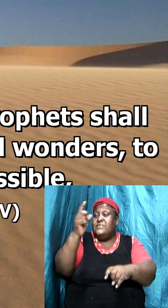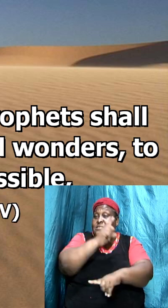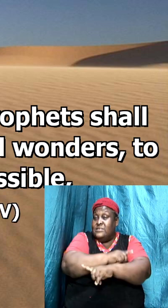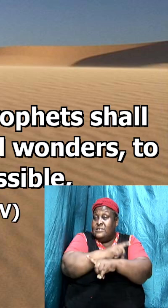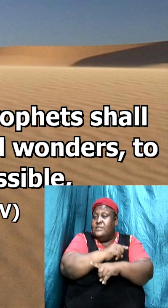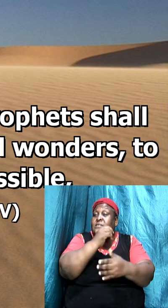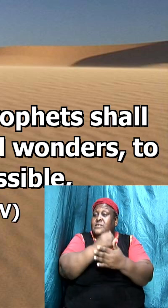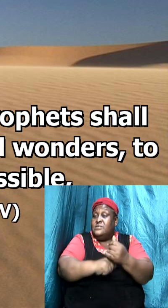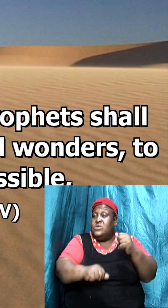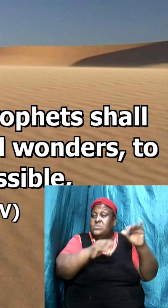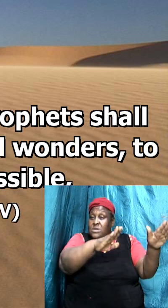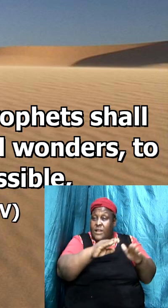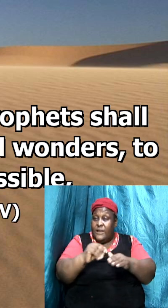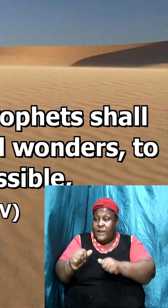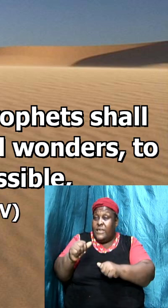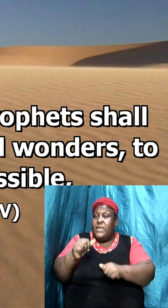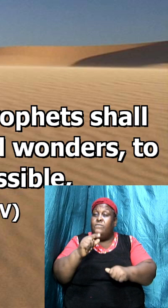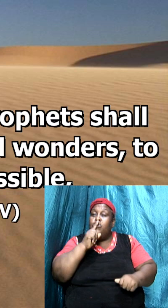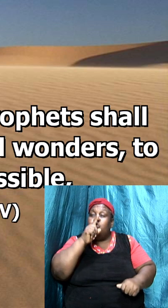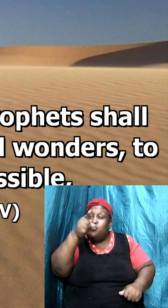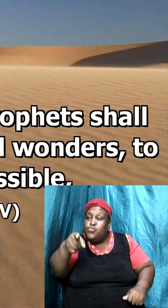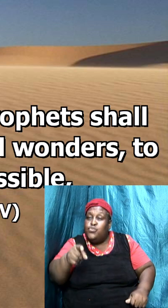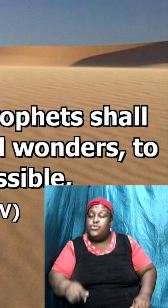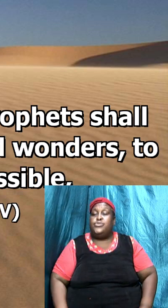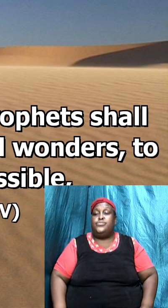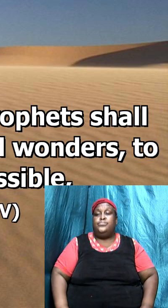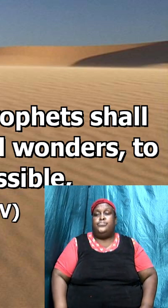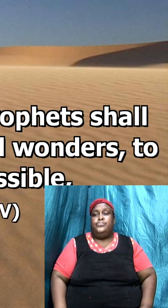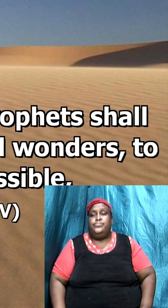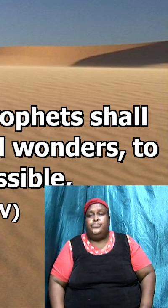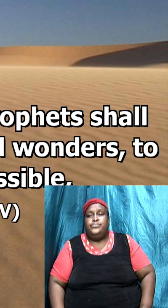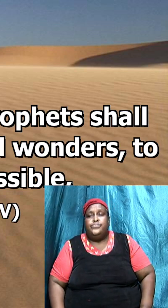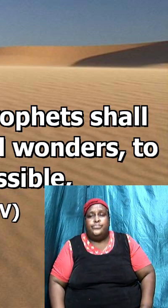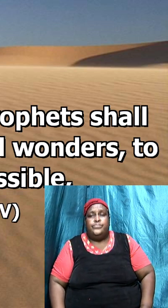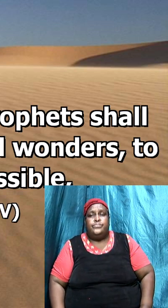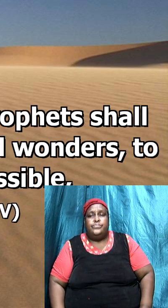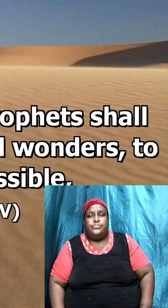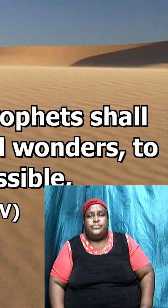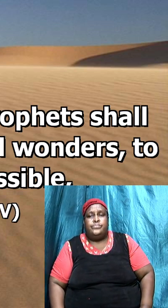shall depart from the faith. I want us to know that